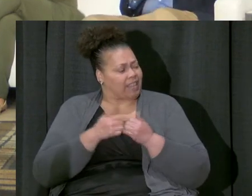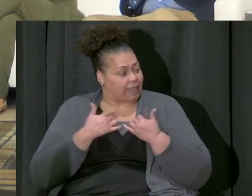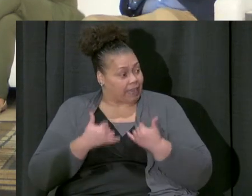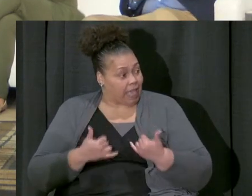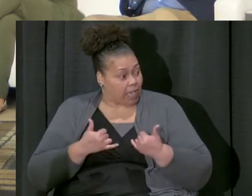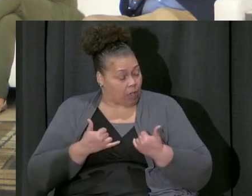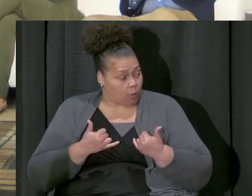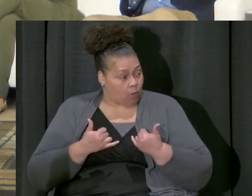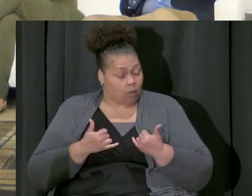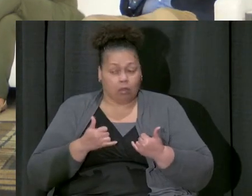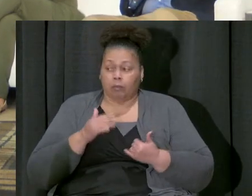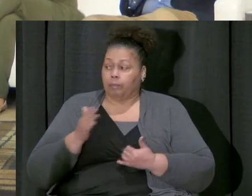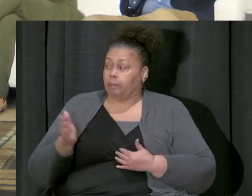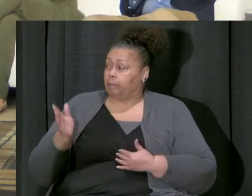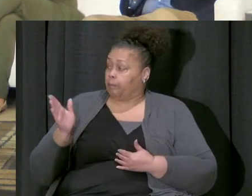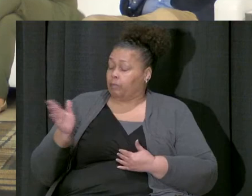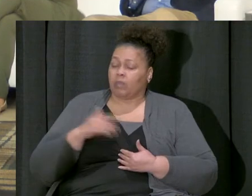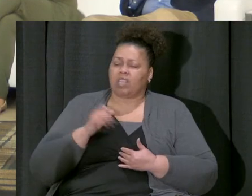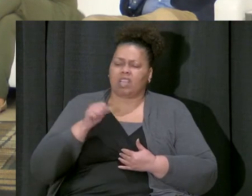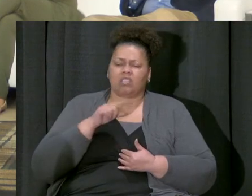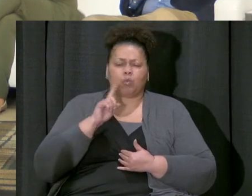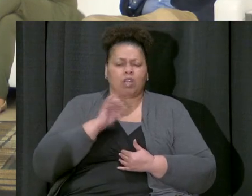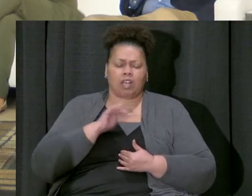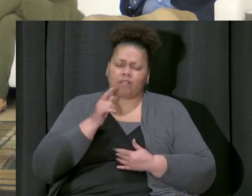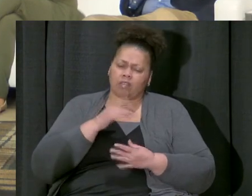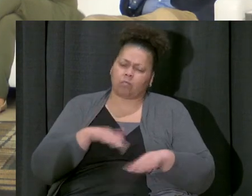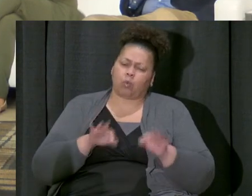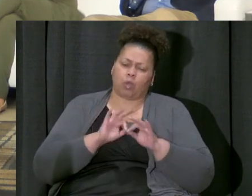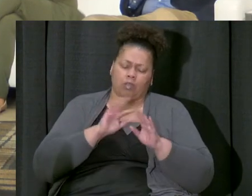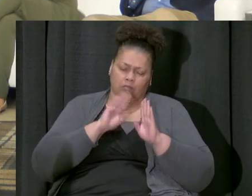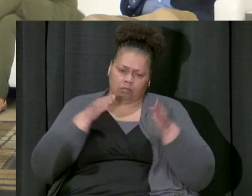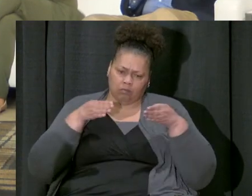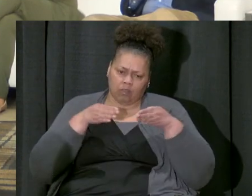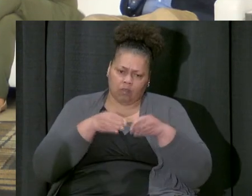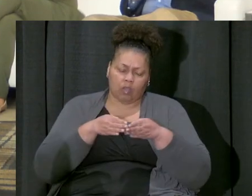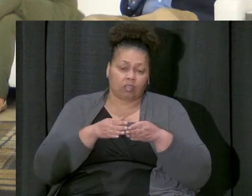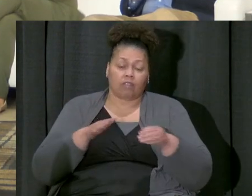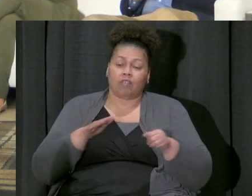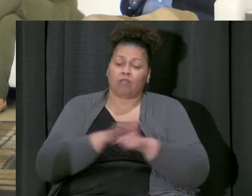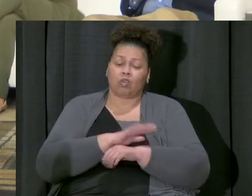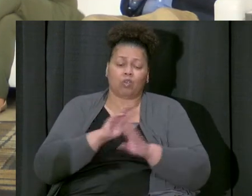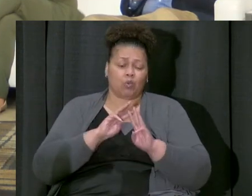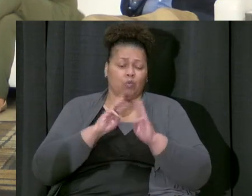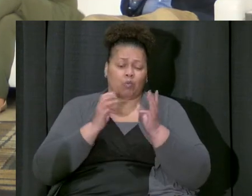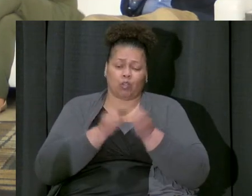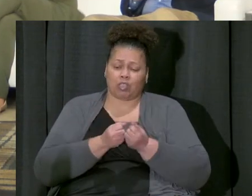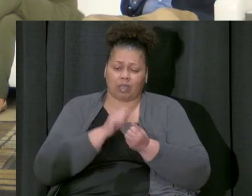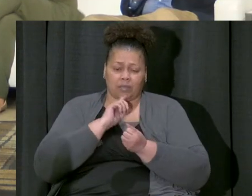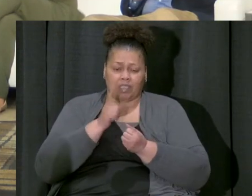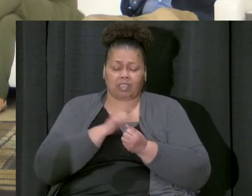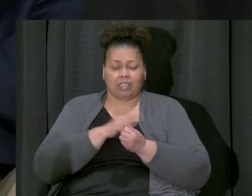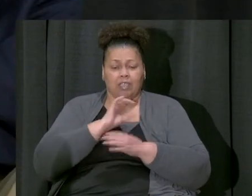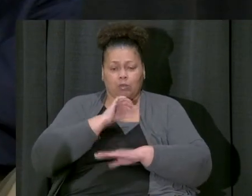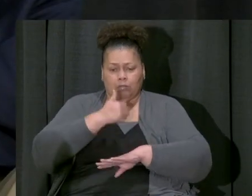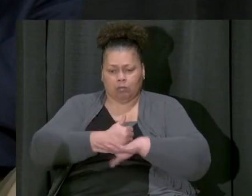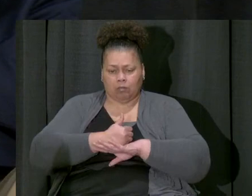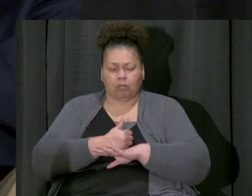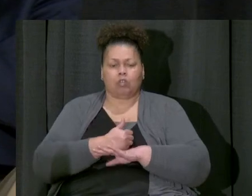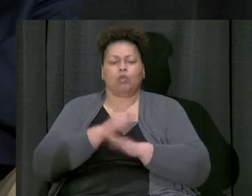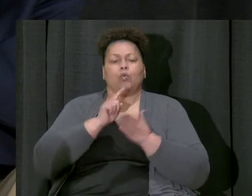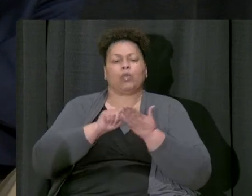one of the key focuses of the whole workshop is the creation of a research